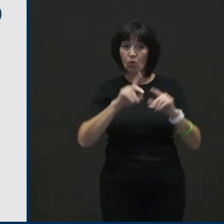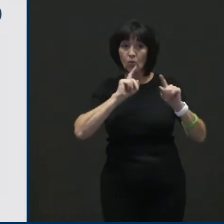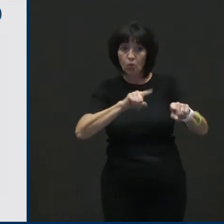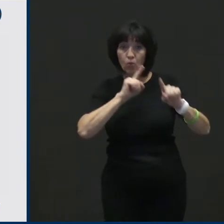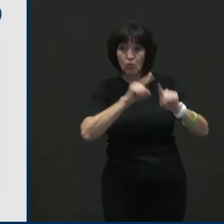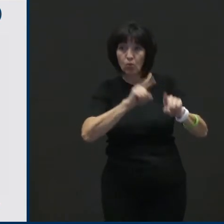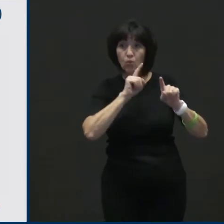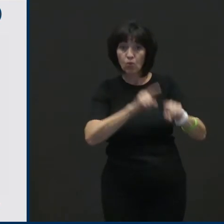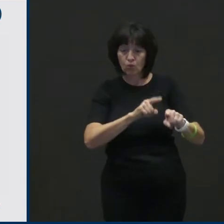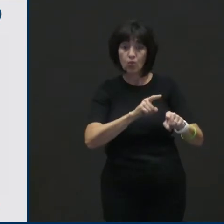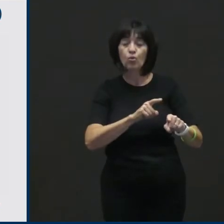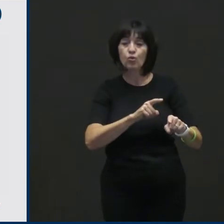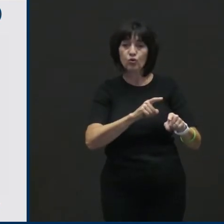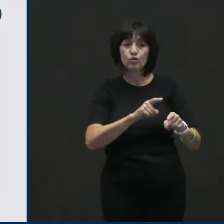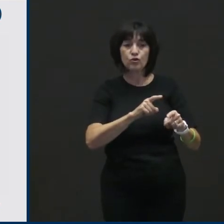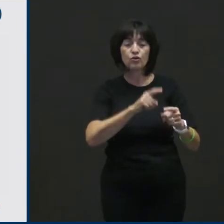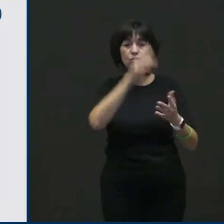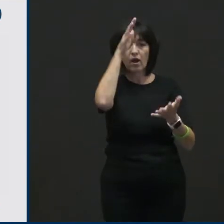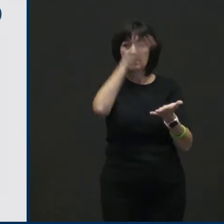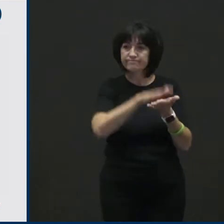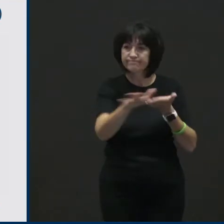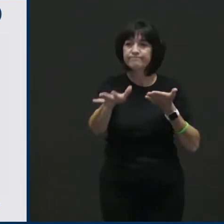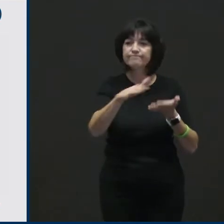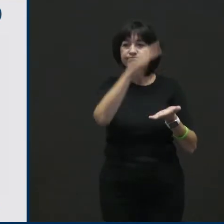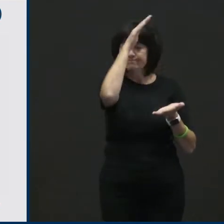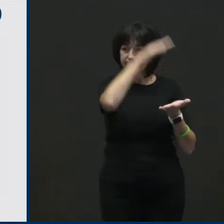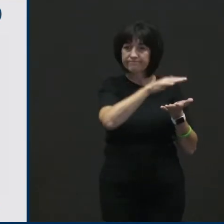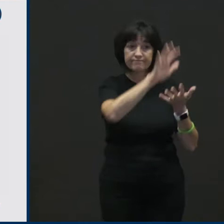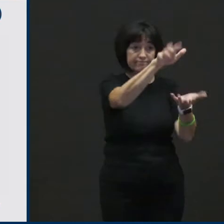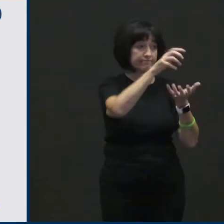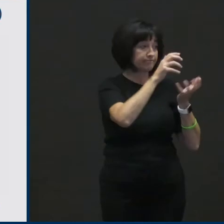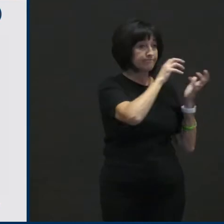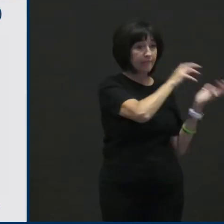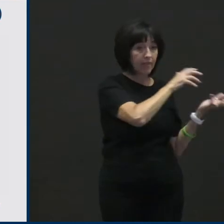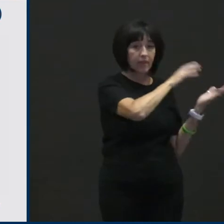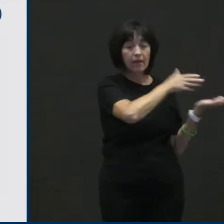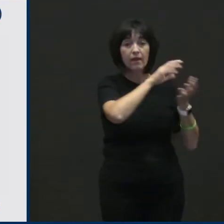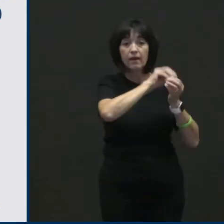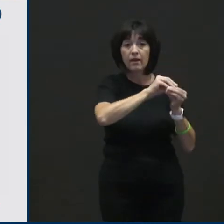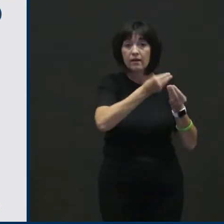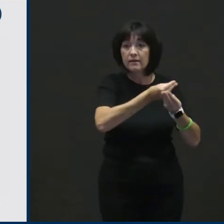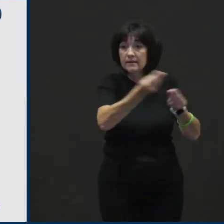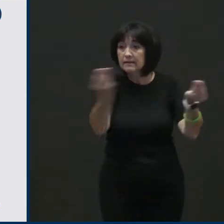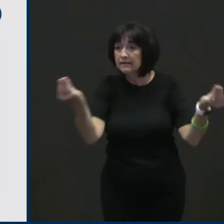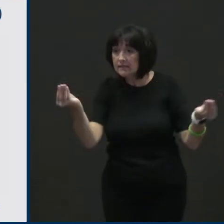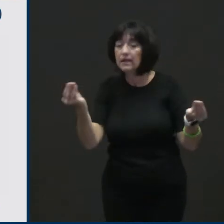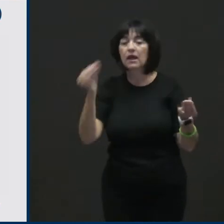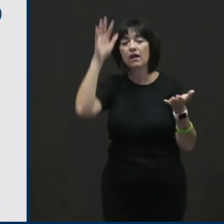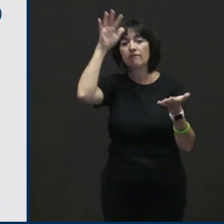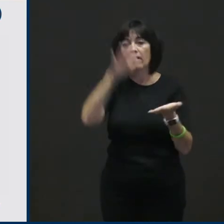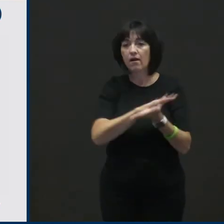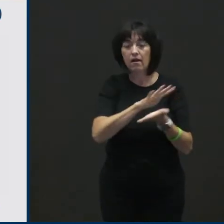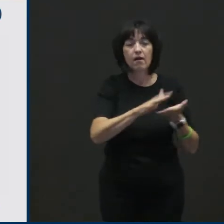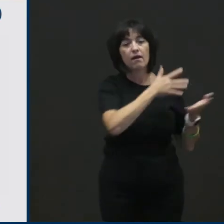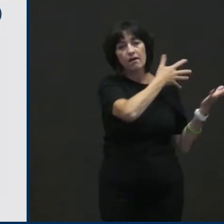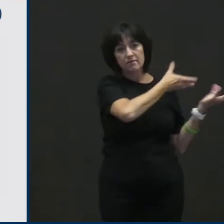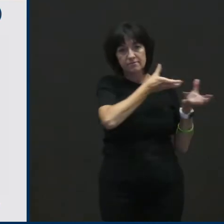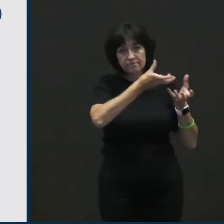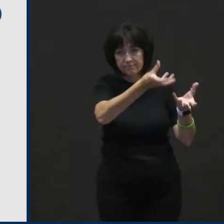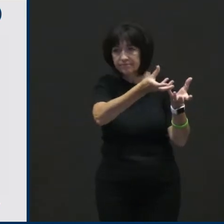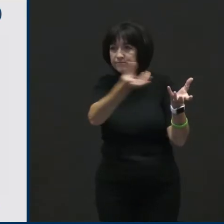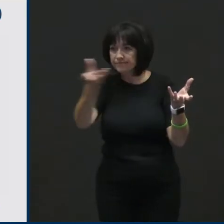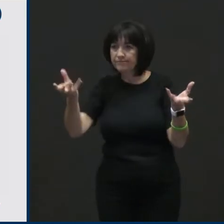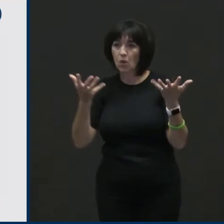of personal protective equipment with the assistance of Dr. Rattay's team to the schools. So as they reopen, they should be good for that first semester